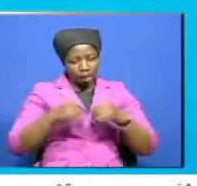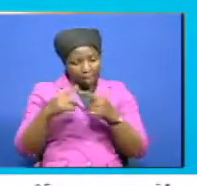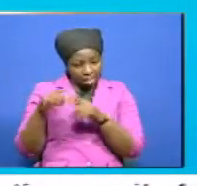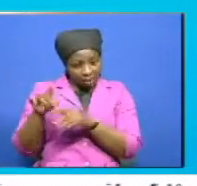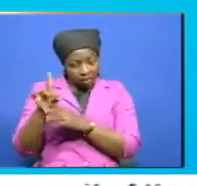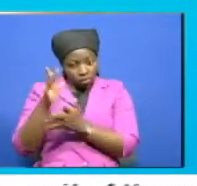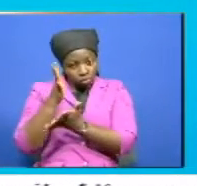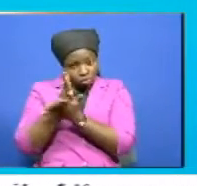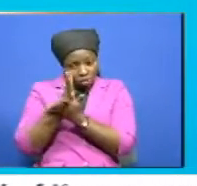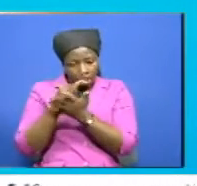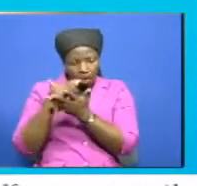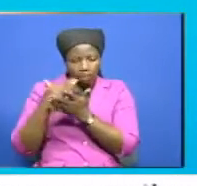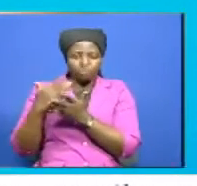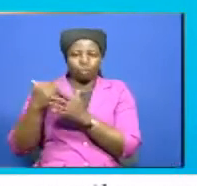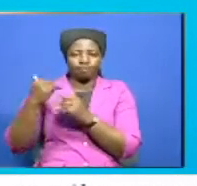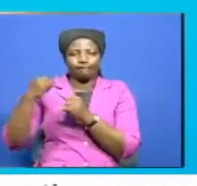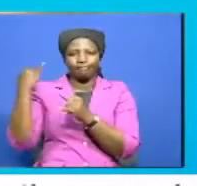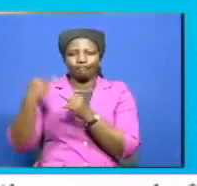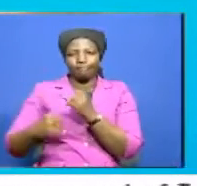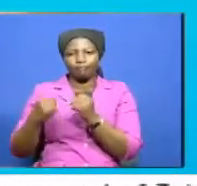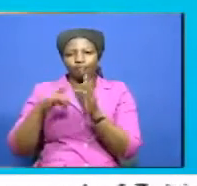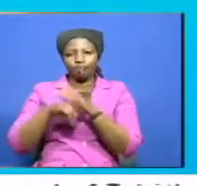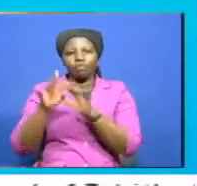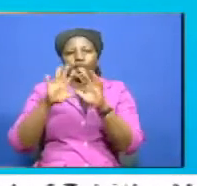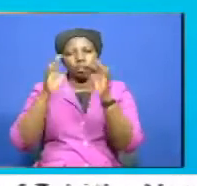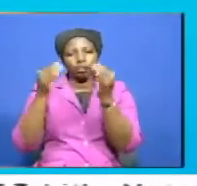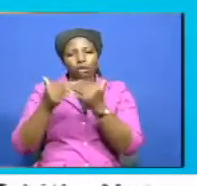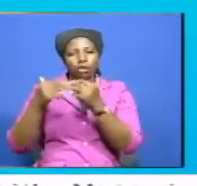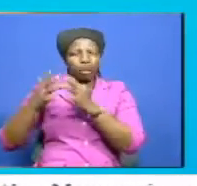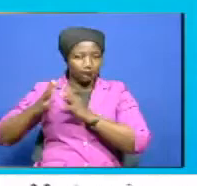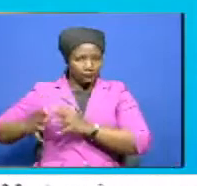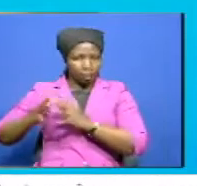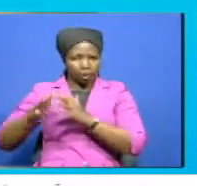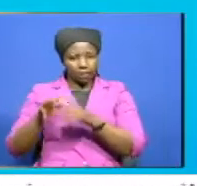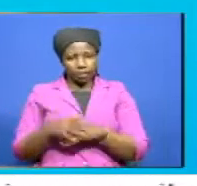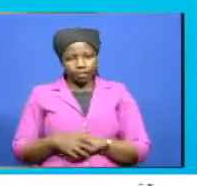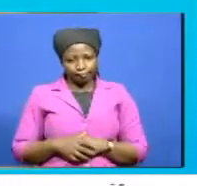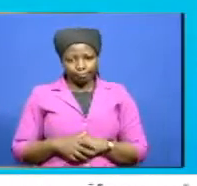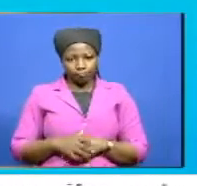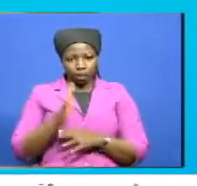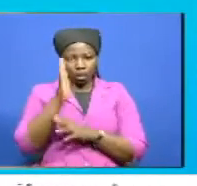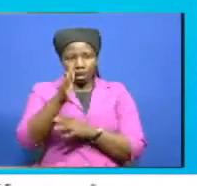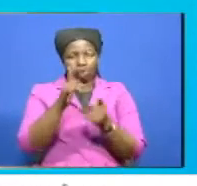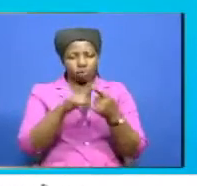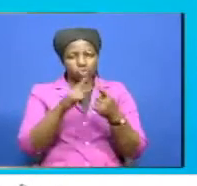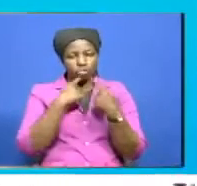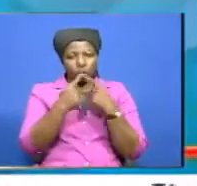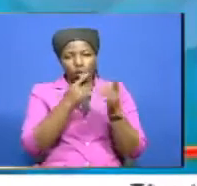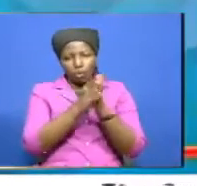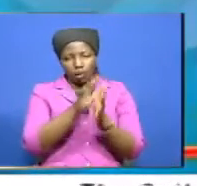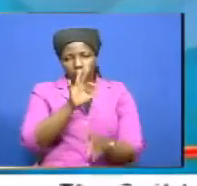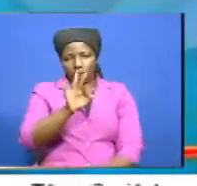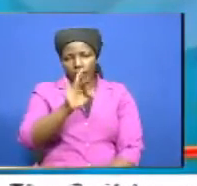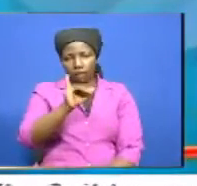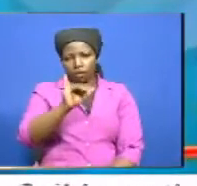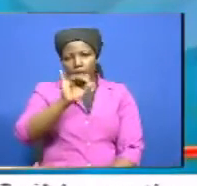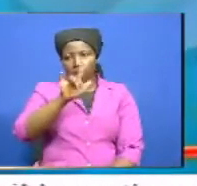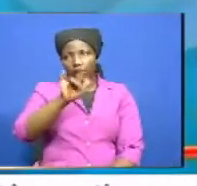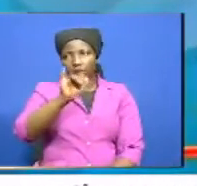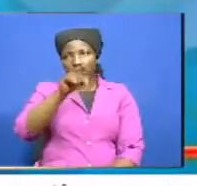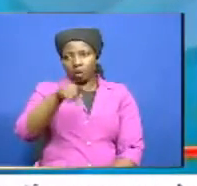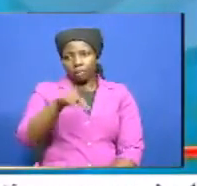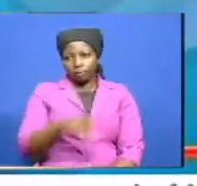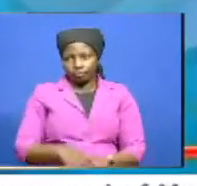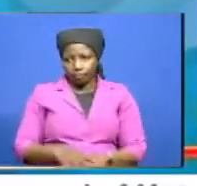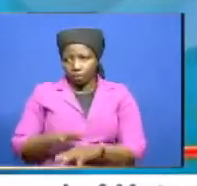matches at the round robin phase and also in the finals of those two tournaments. And straight into conversation with Felix Ochieng. And Felix, a very good morning